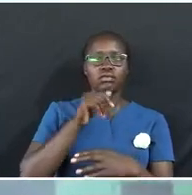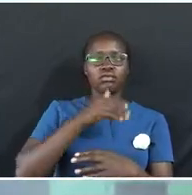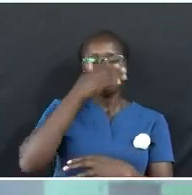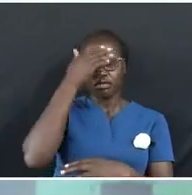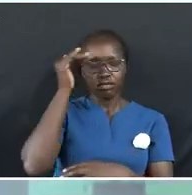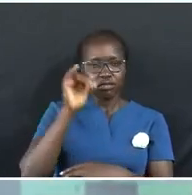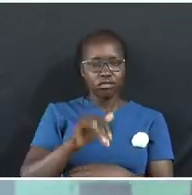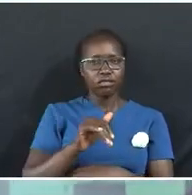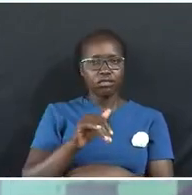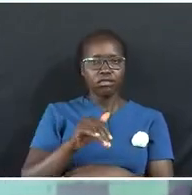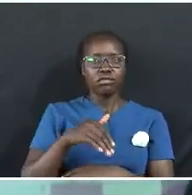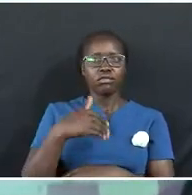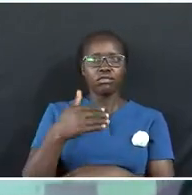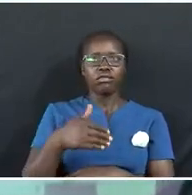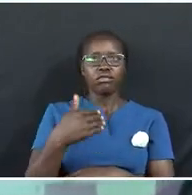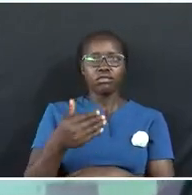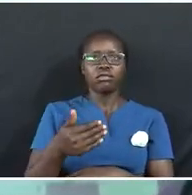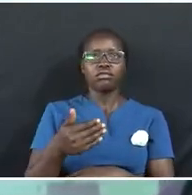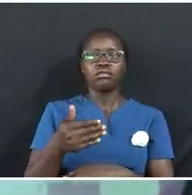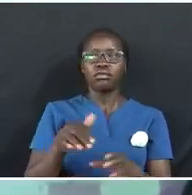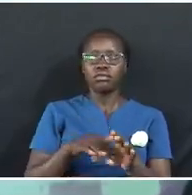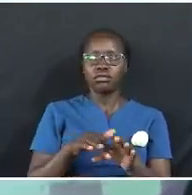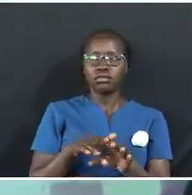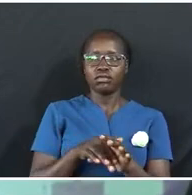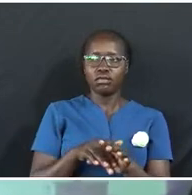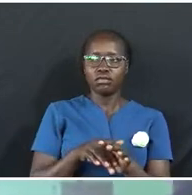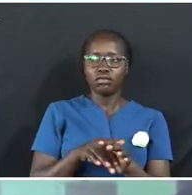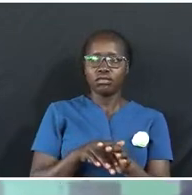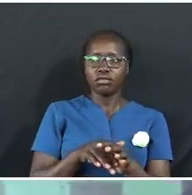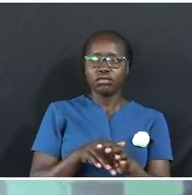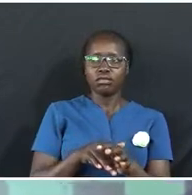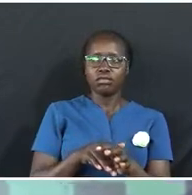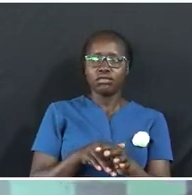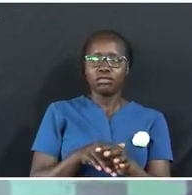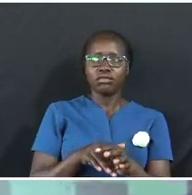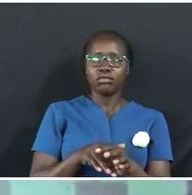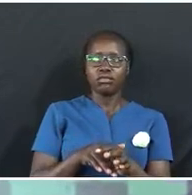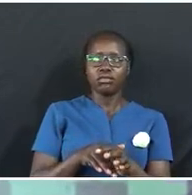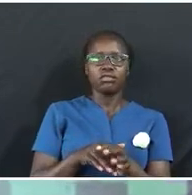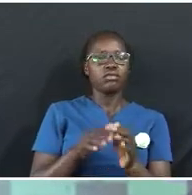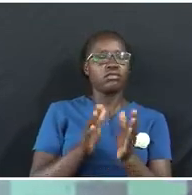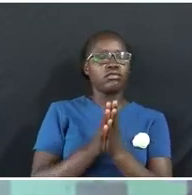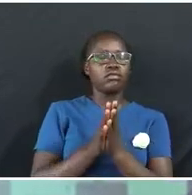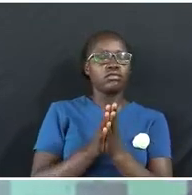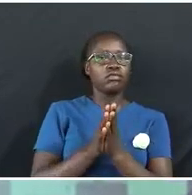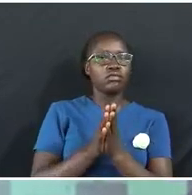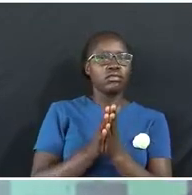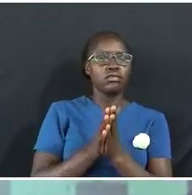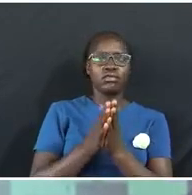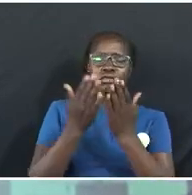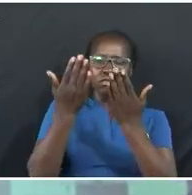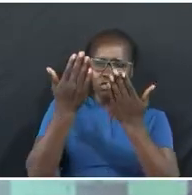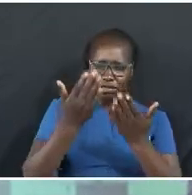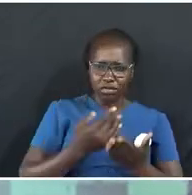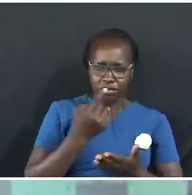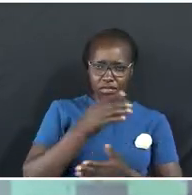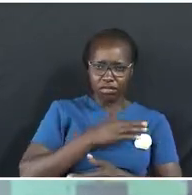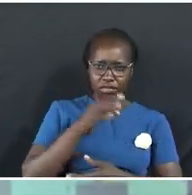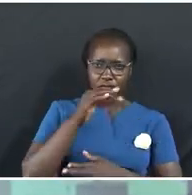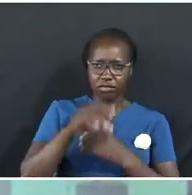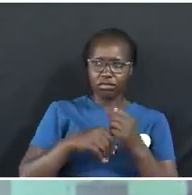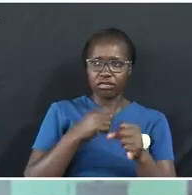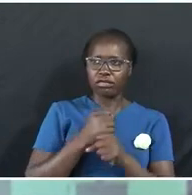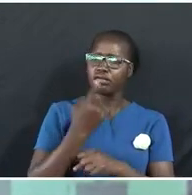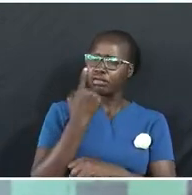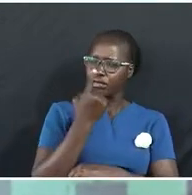that every member is being asked at least to bring one soul for this year.